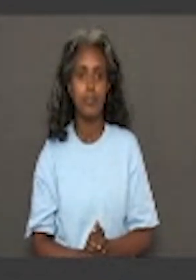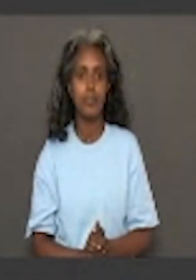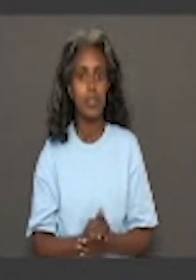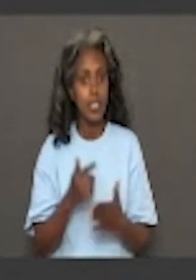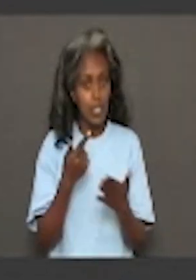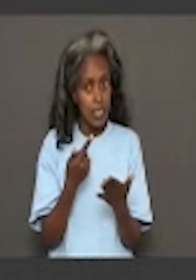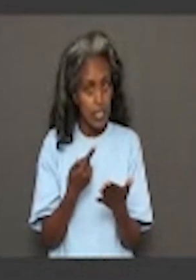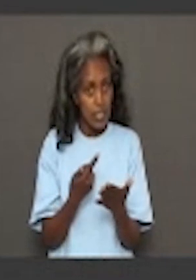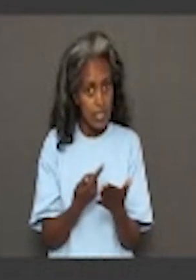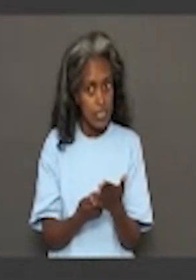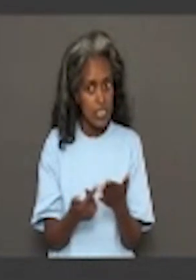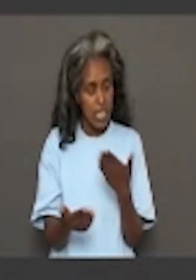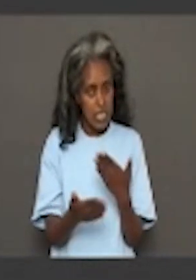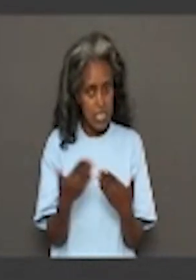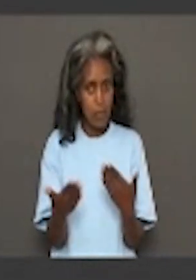990.